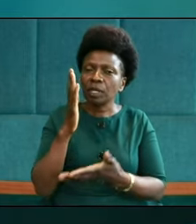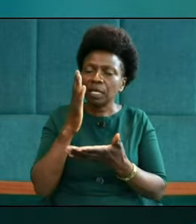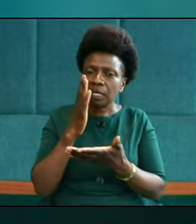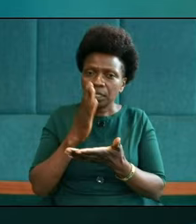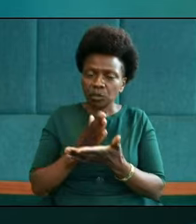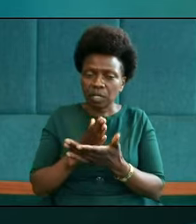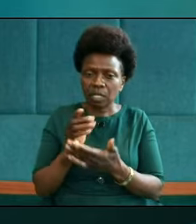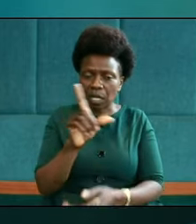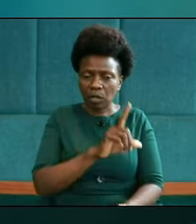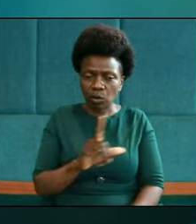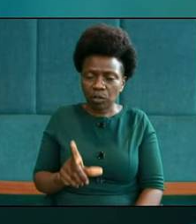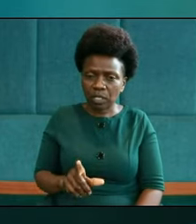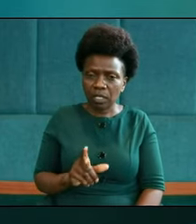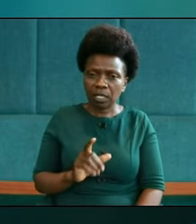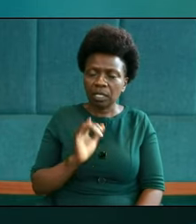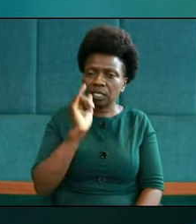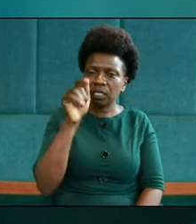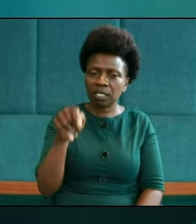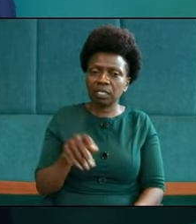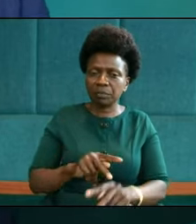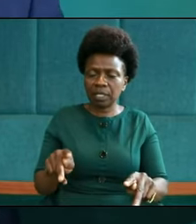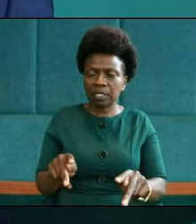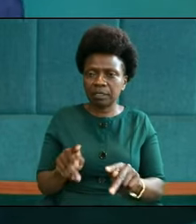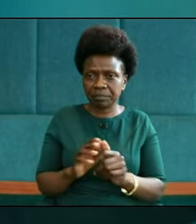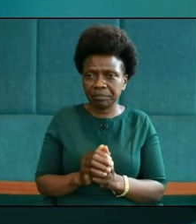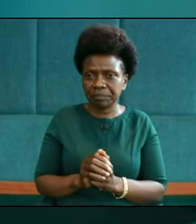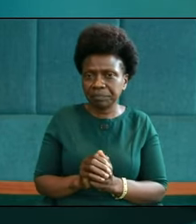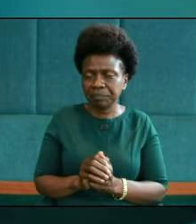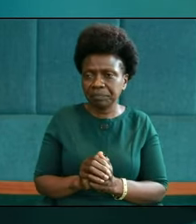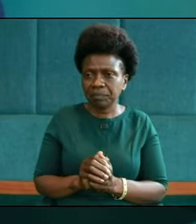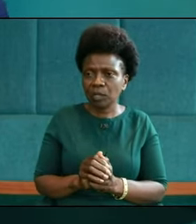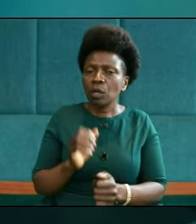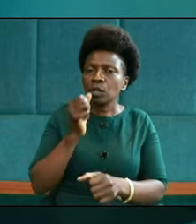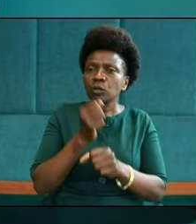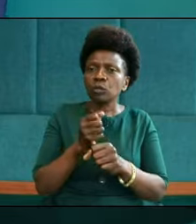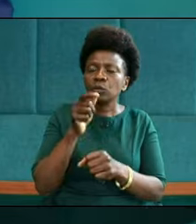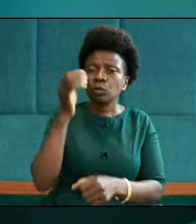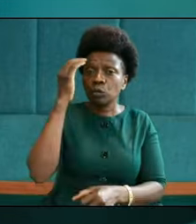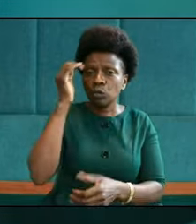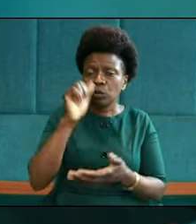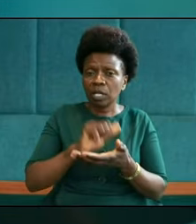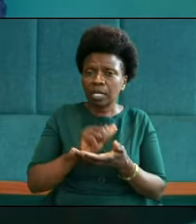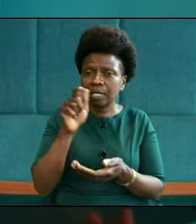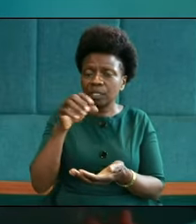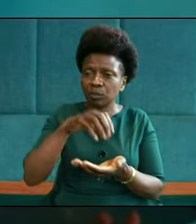surely the Lord is in this place. By the way, do you know that